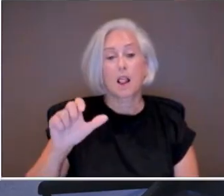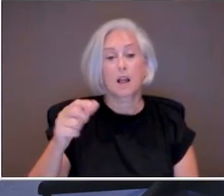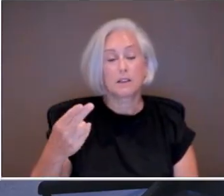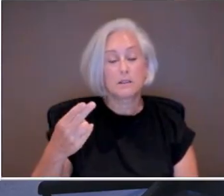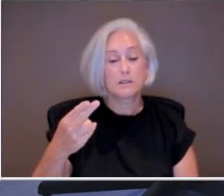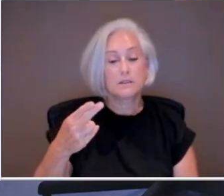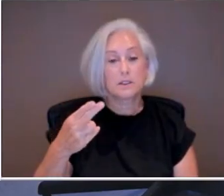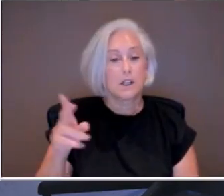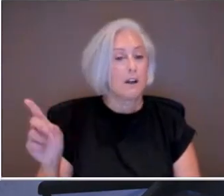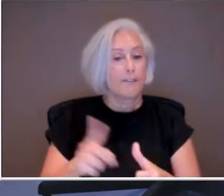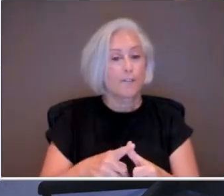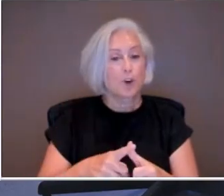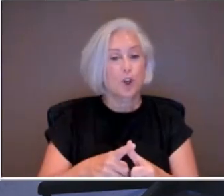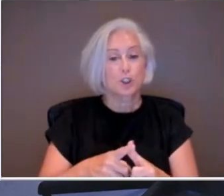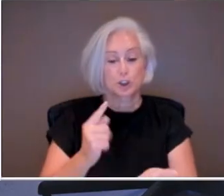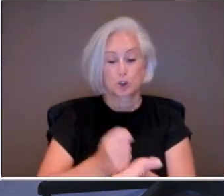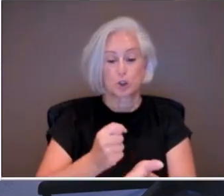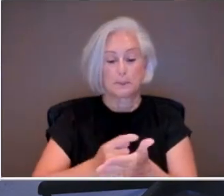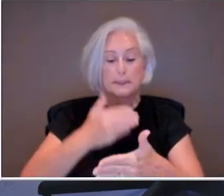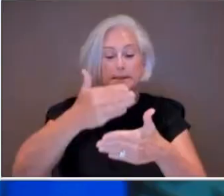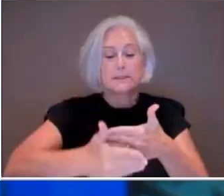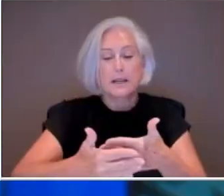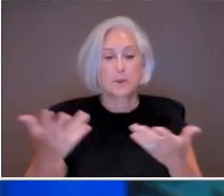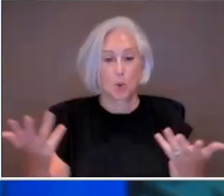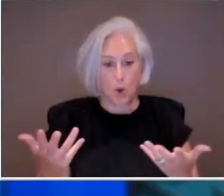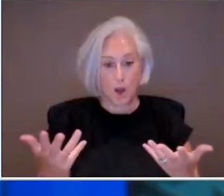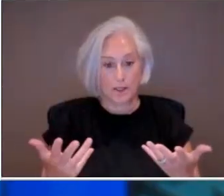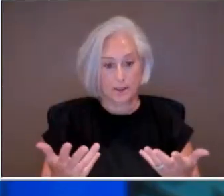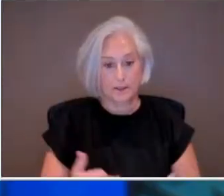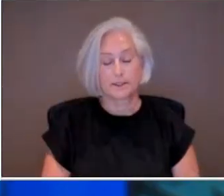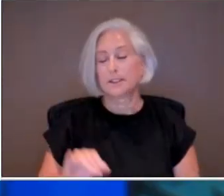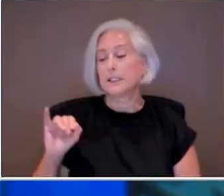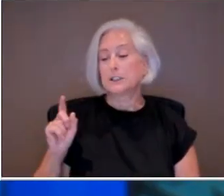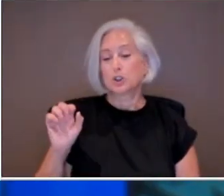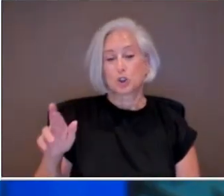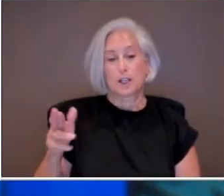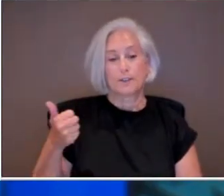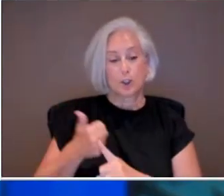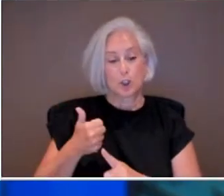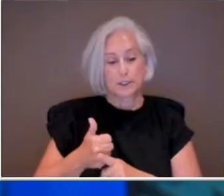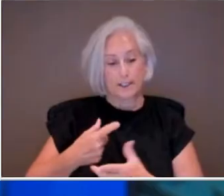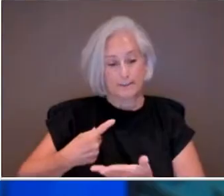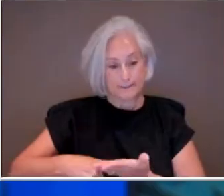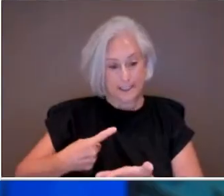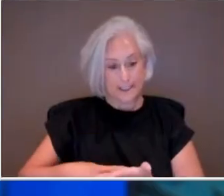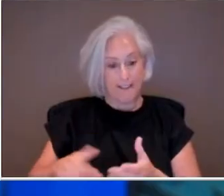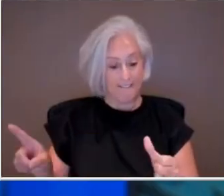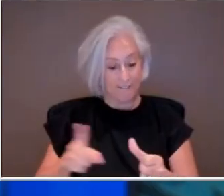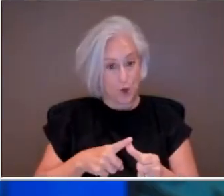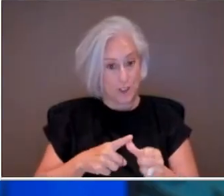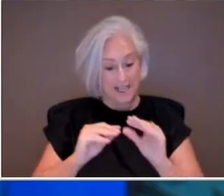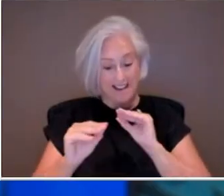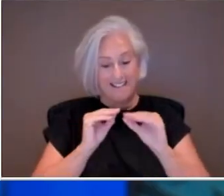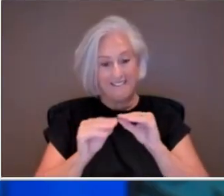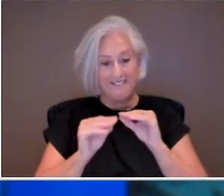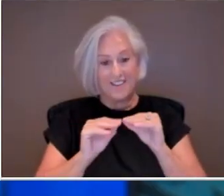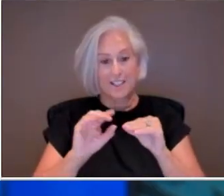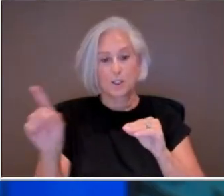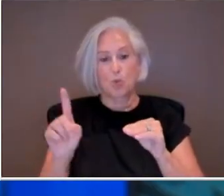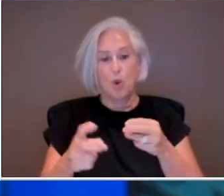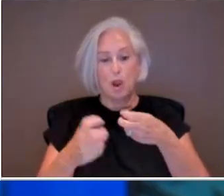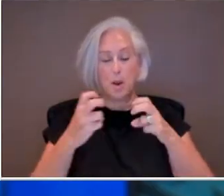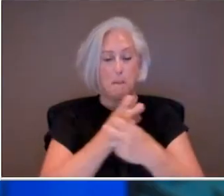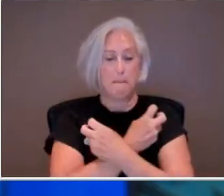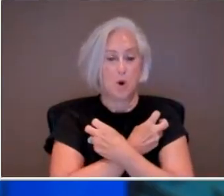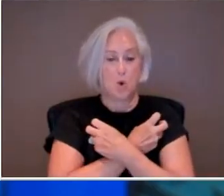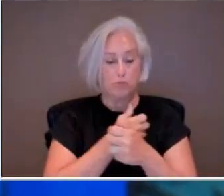Jennifer? Oh, absolutely. I mean, as Jennifer was talking about that, fixing the fracture is one very important part, but as we also have